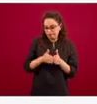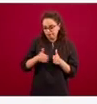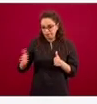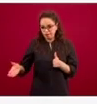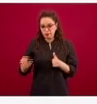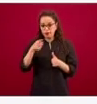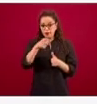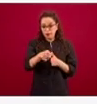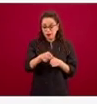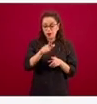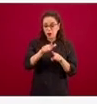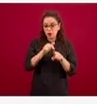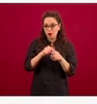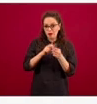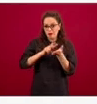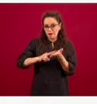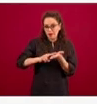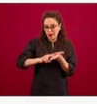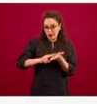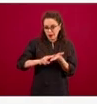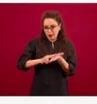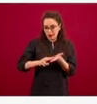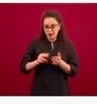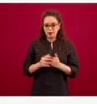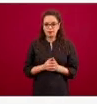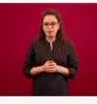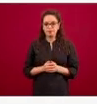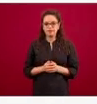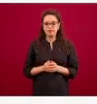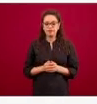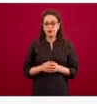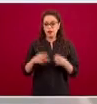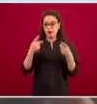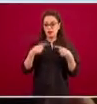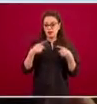infections within these dates.